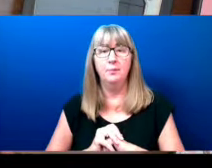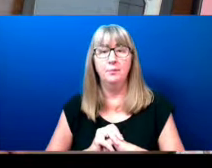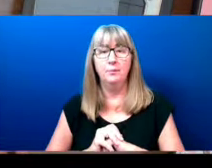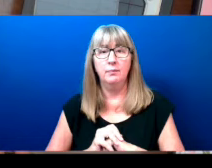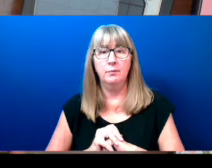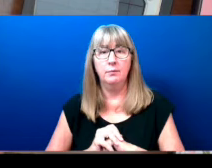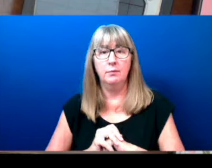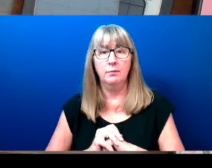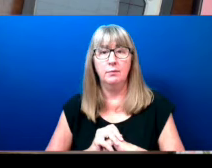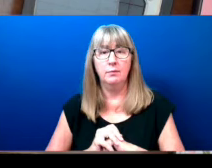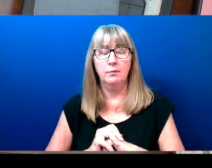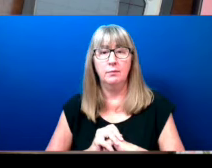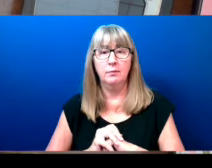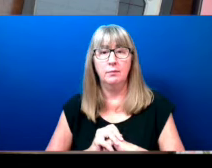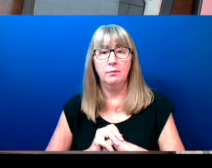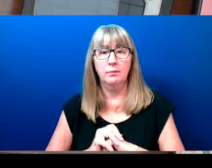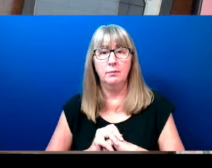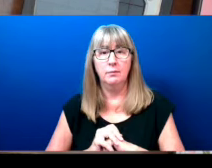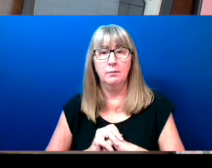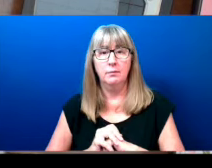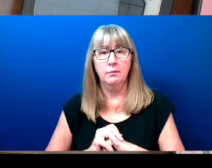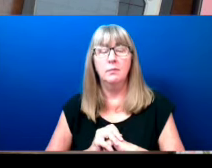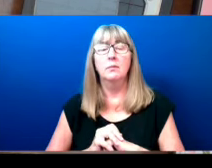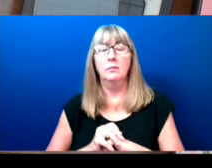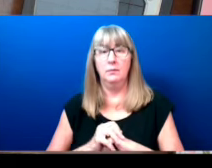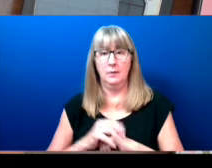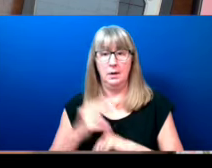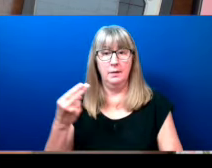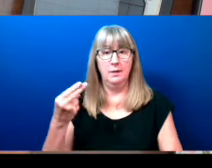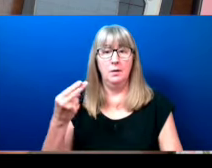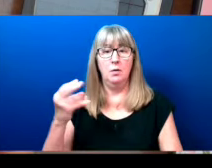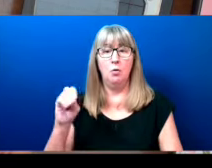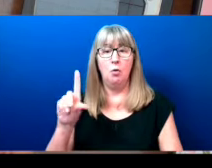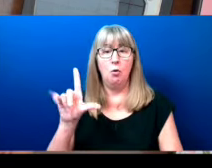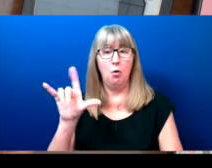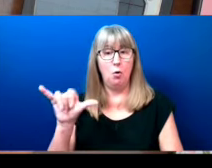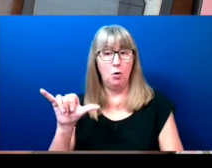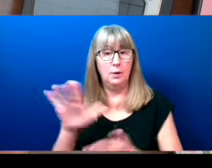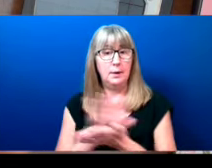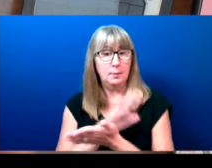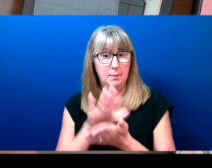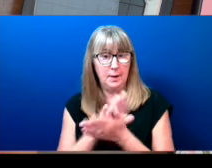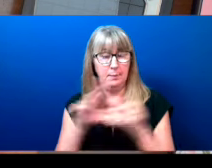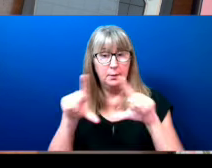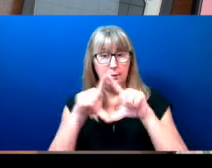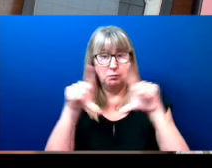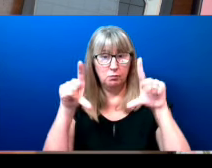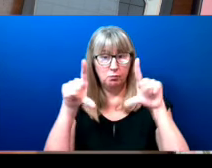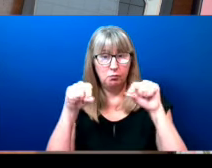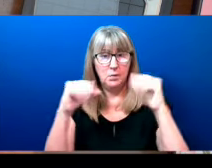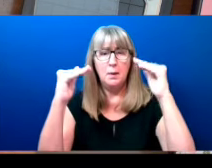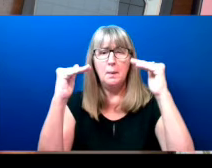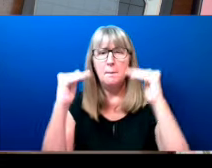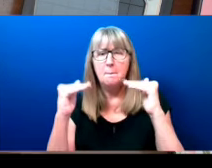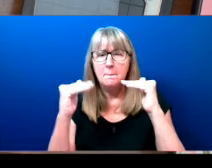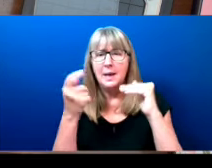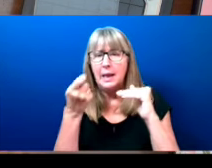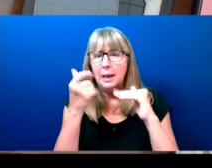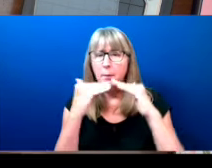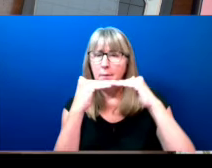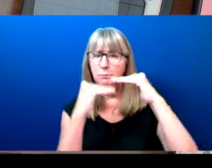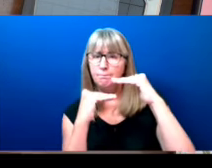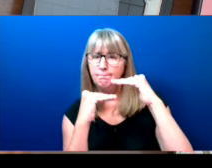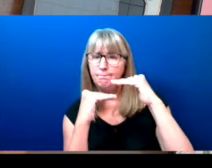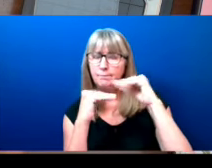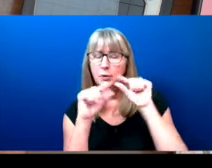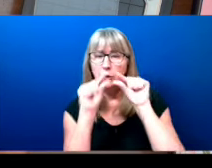Here's all my pieces. And then I taped right here so you can still see a trim around the edge or